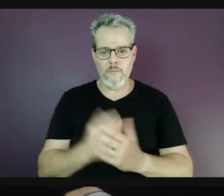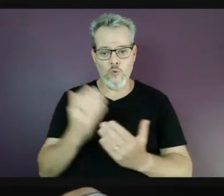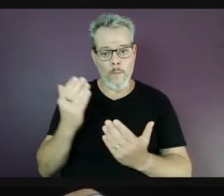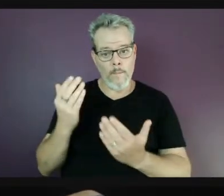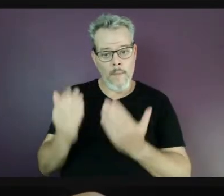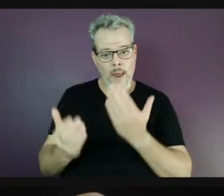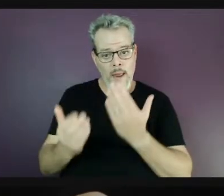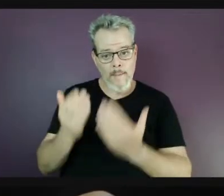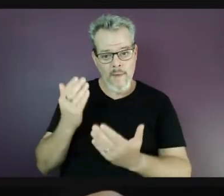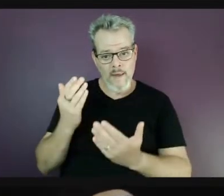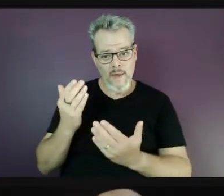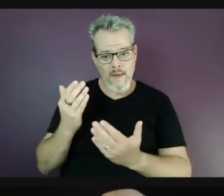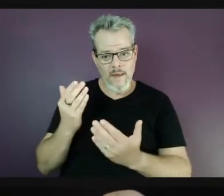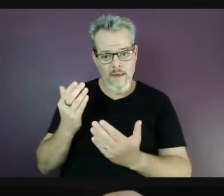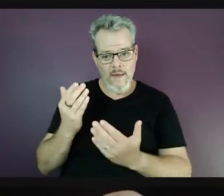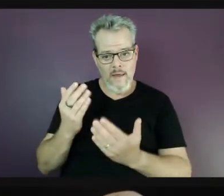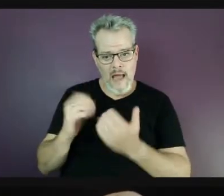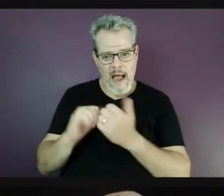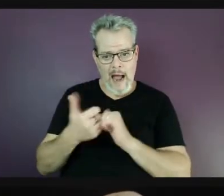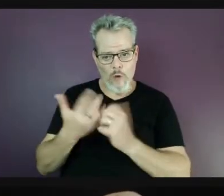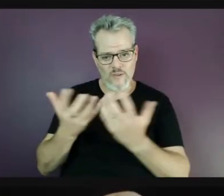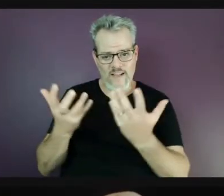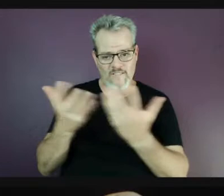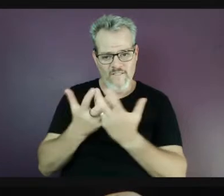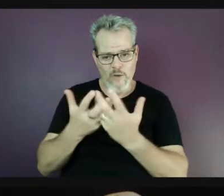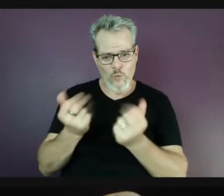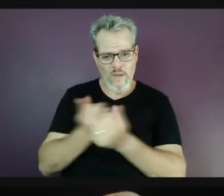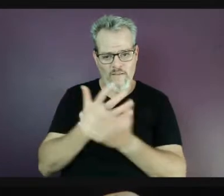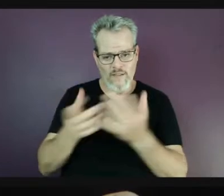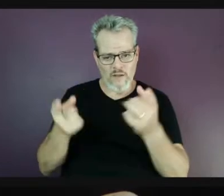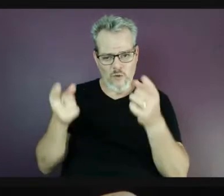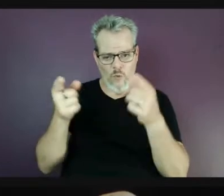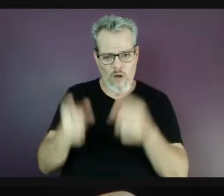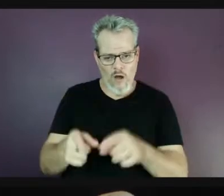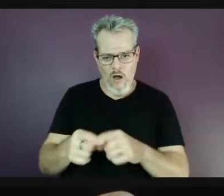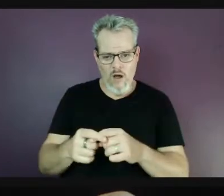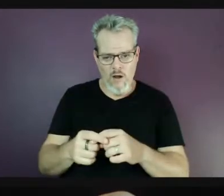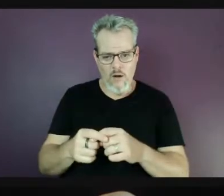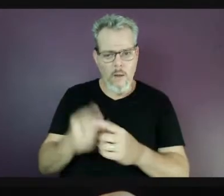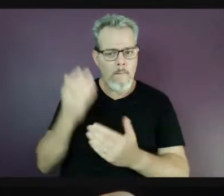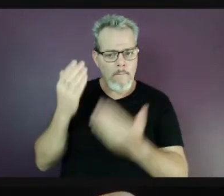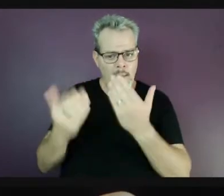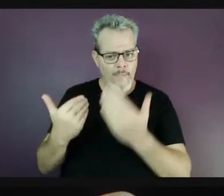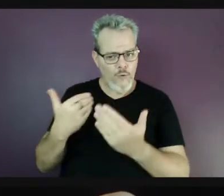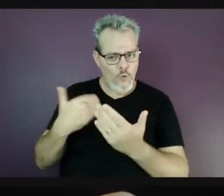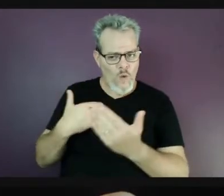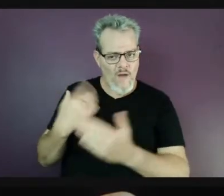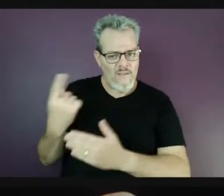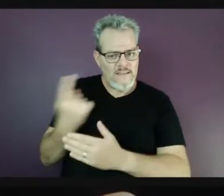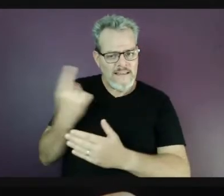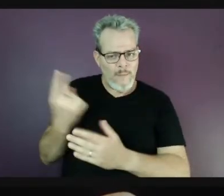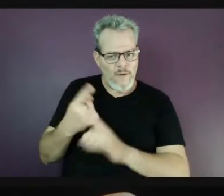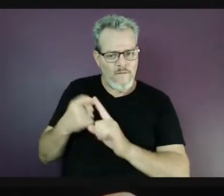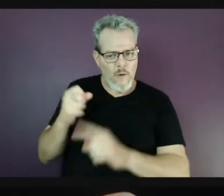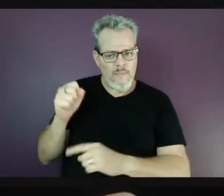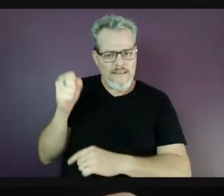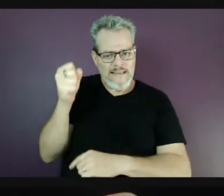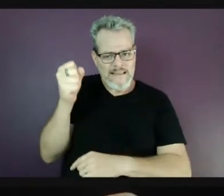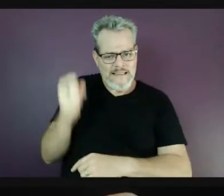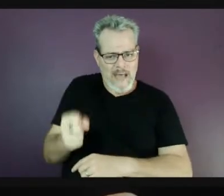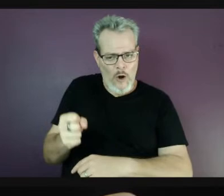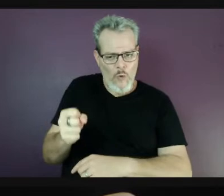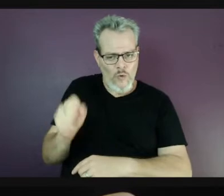you were to say, Lord, how does that fit into all of this mess in here? Maybe you have something coming from the South Caldera